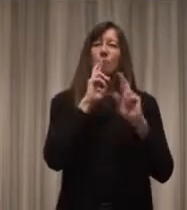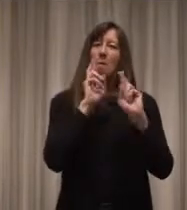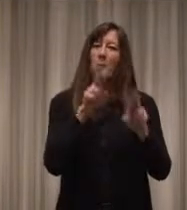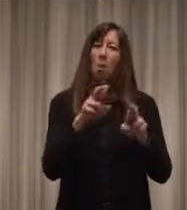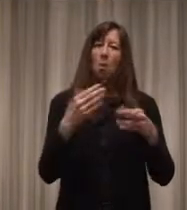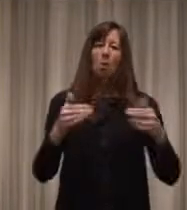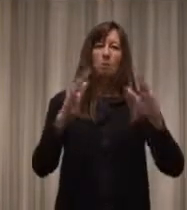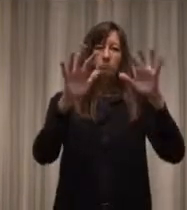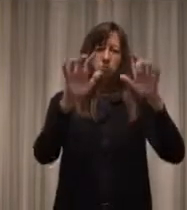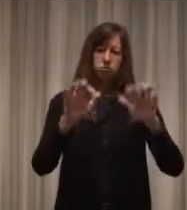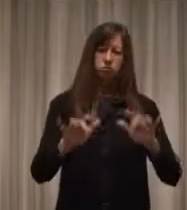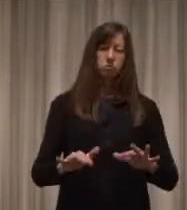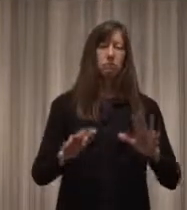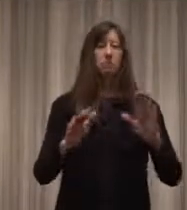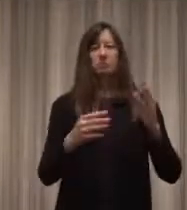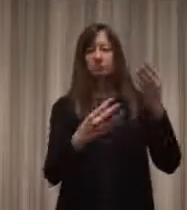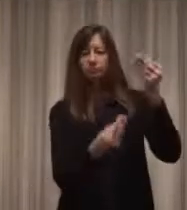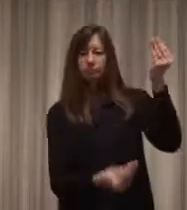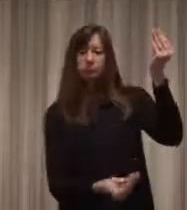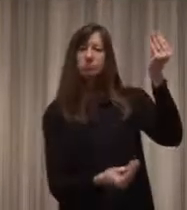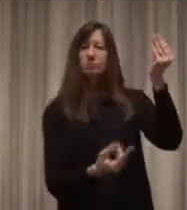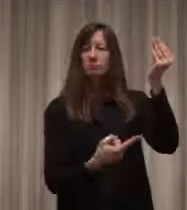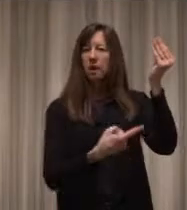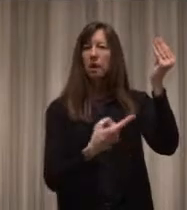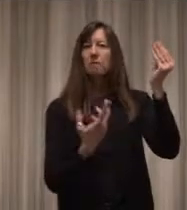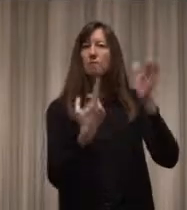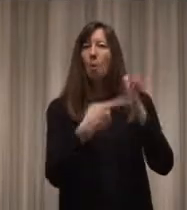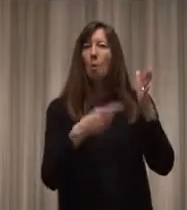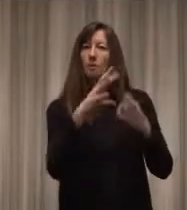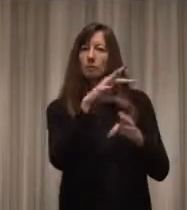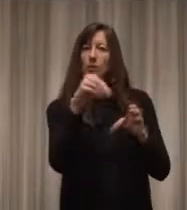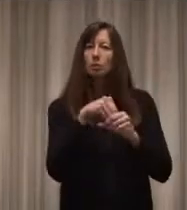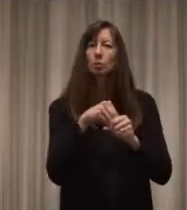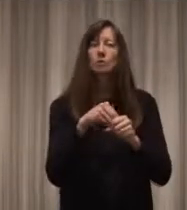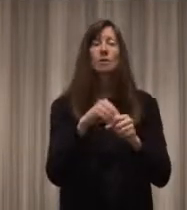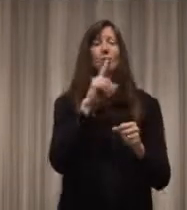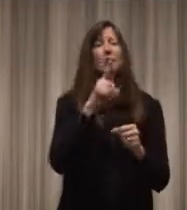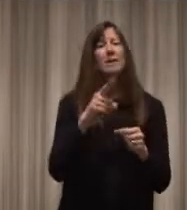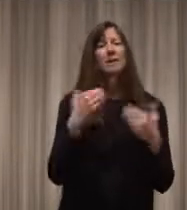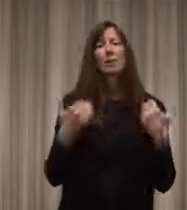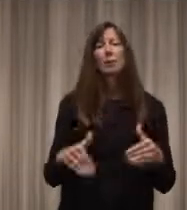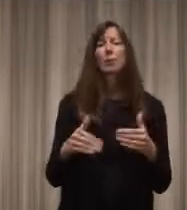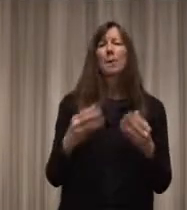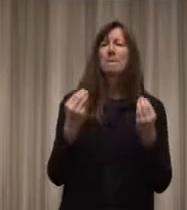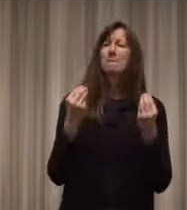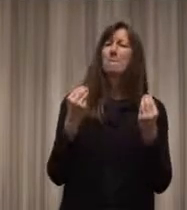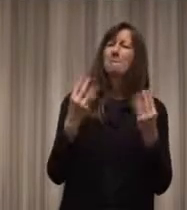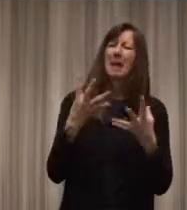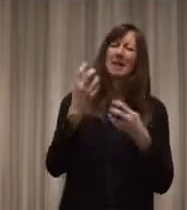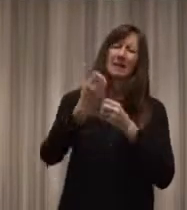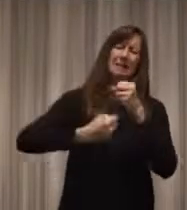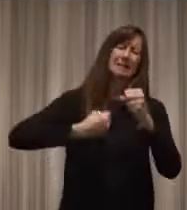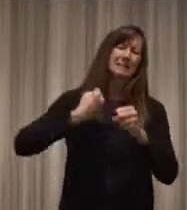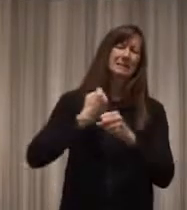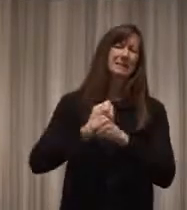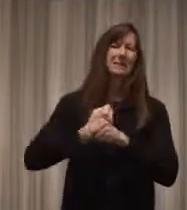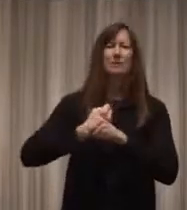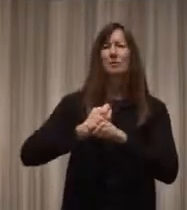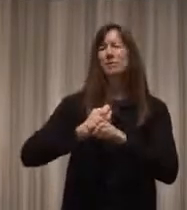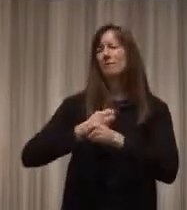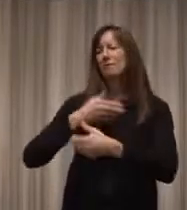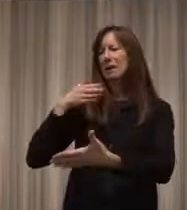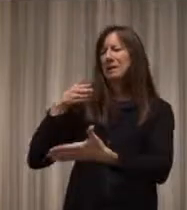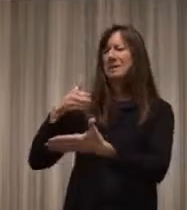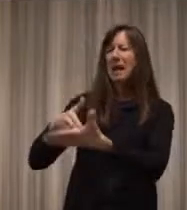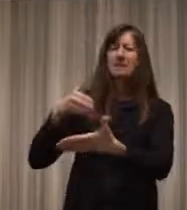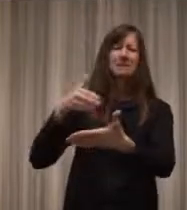to erase centuries of baked-in racism and inequities in our systems, our justice